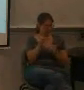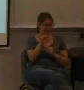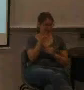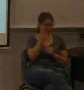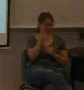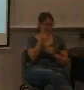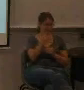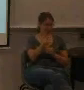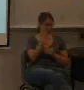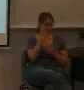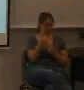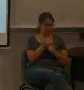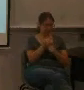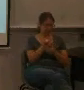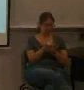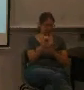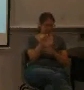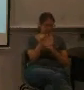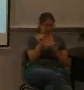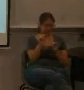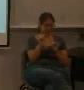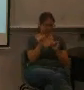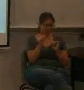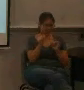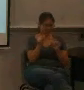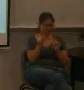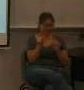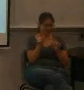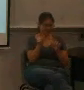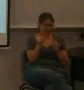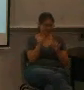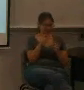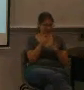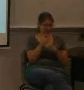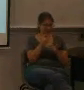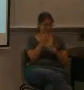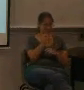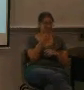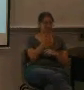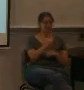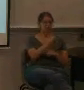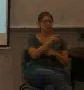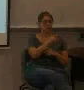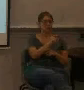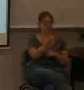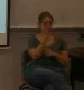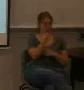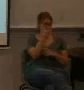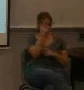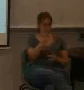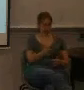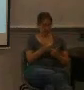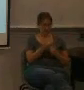may make that not as attractive of a source of nitrogen for organisms?